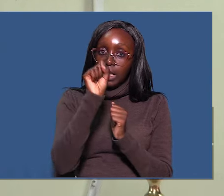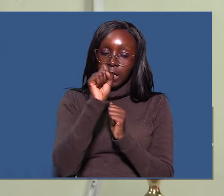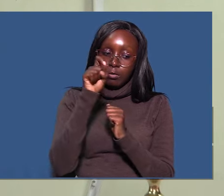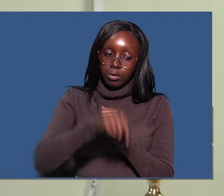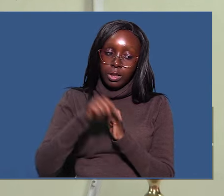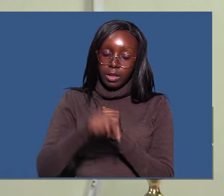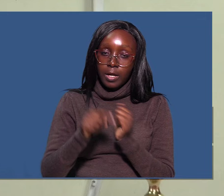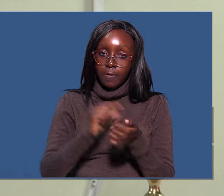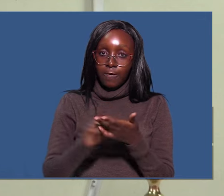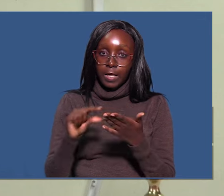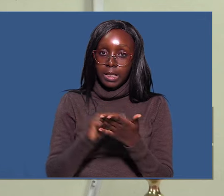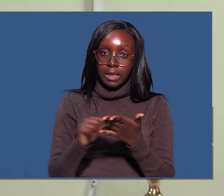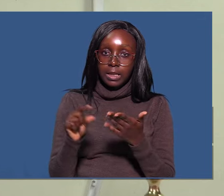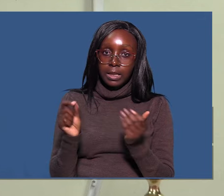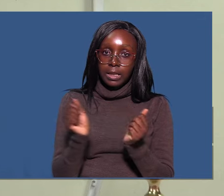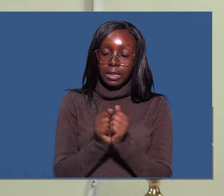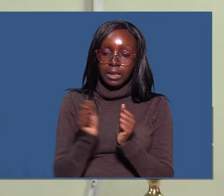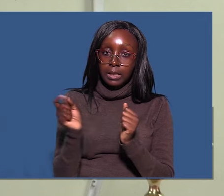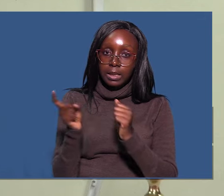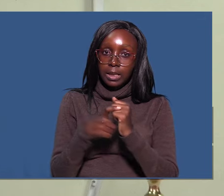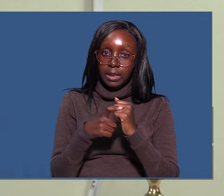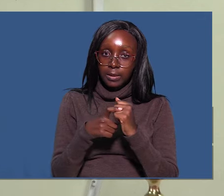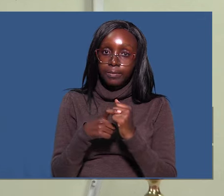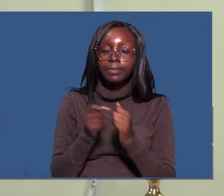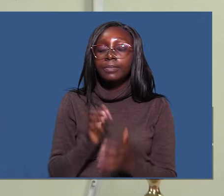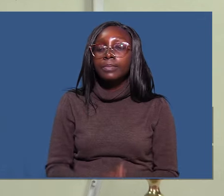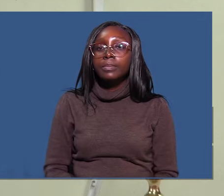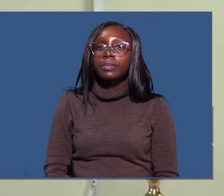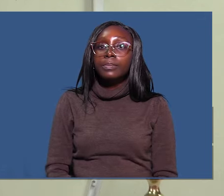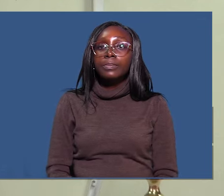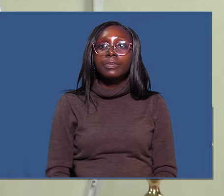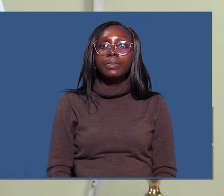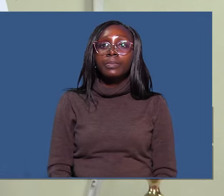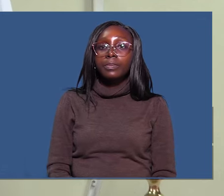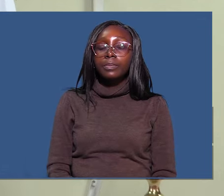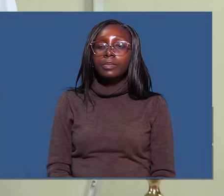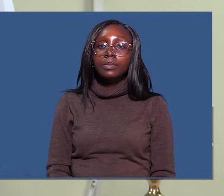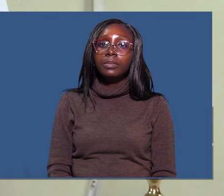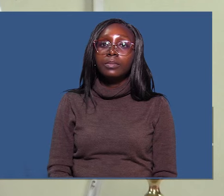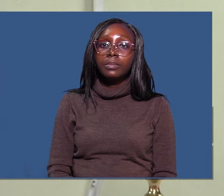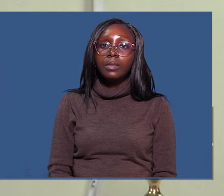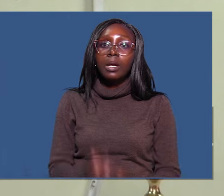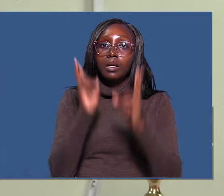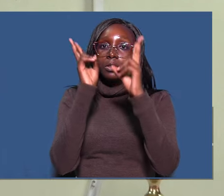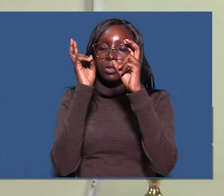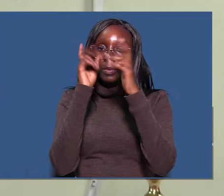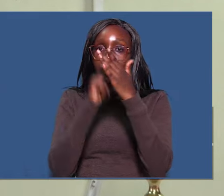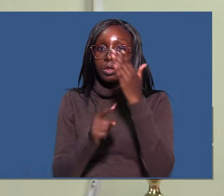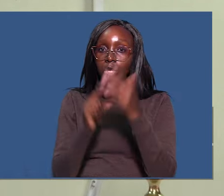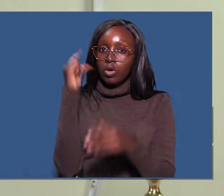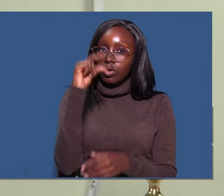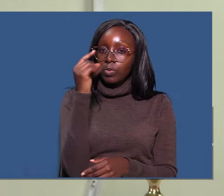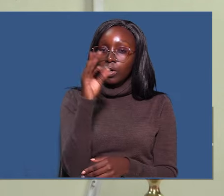and today we'll be looking at the lesson in verse 16. The subject is the gospel of